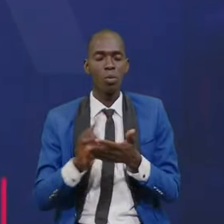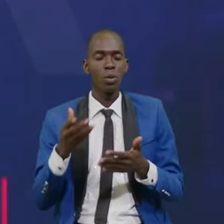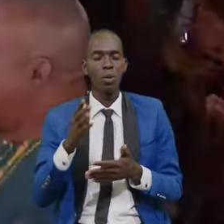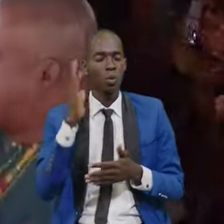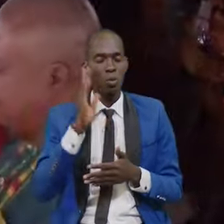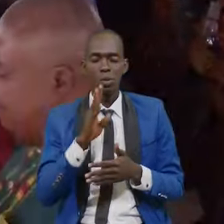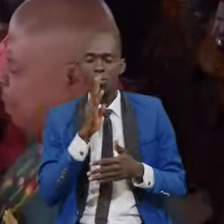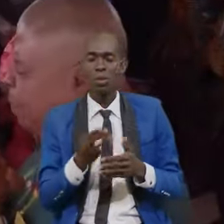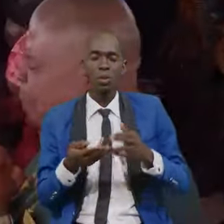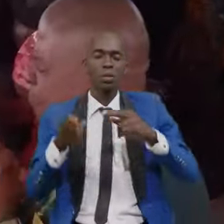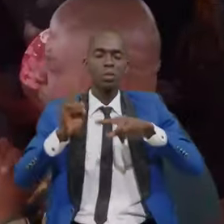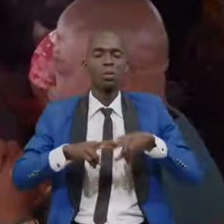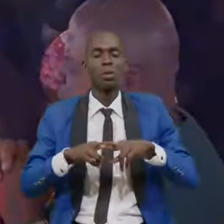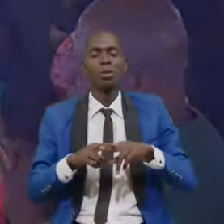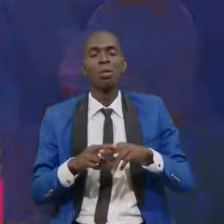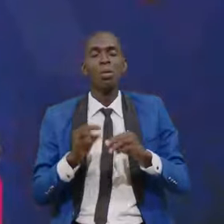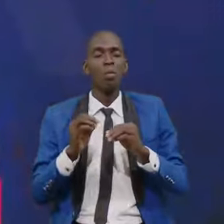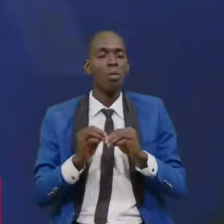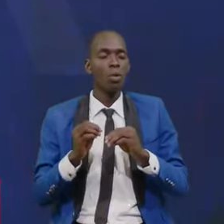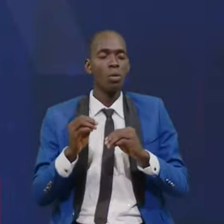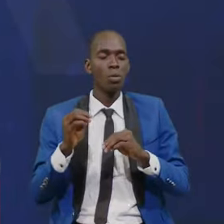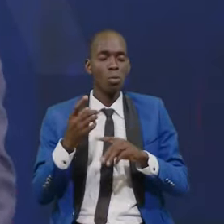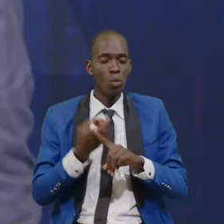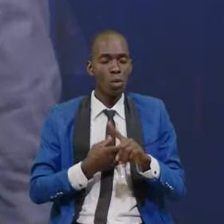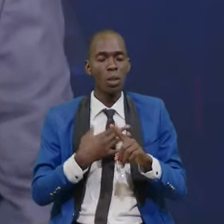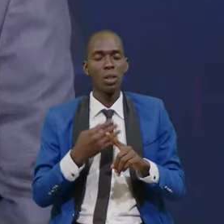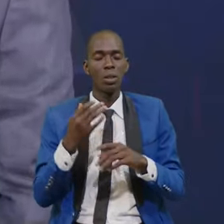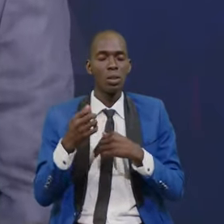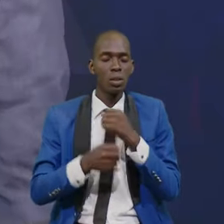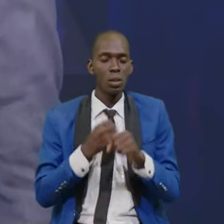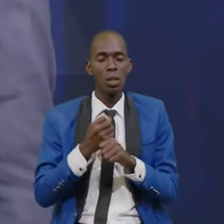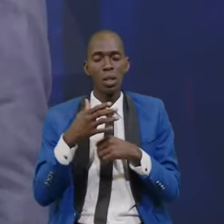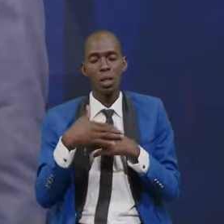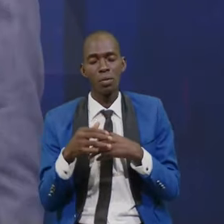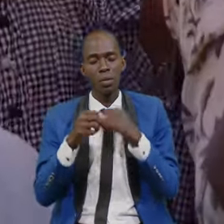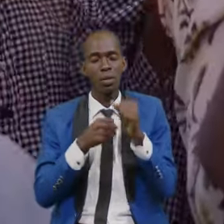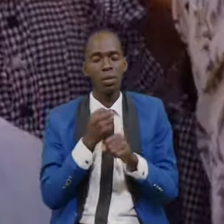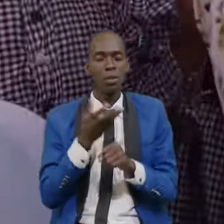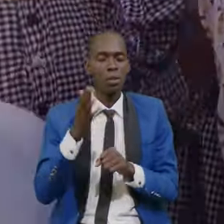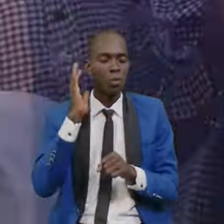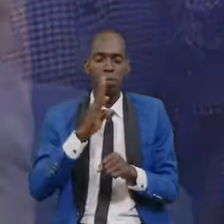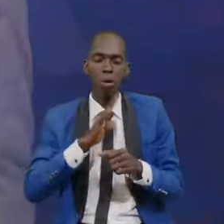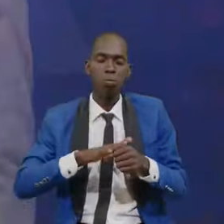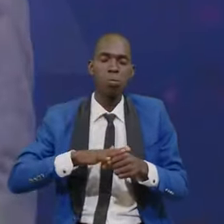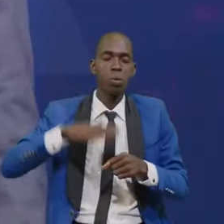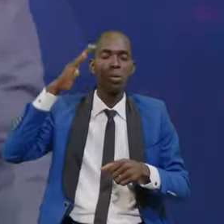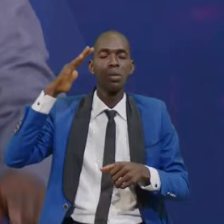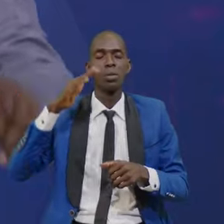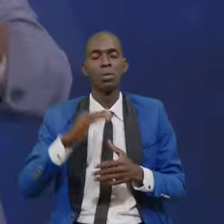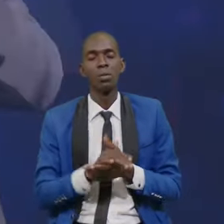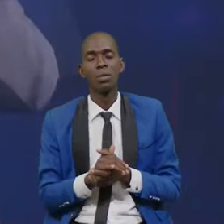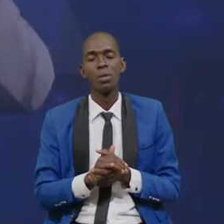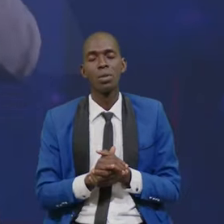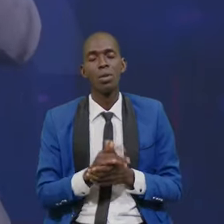extension. Amen. Month and year after year there will be explosion. Amen.